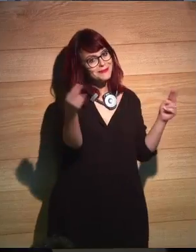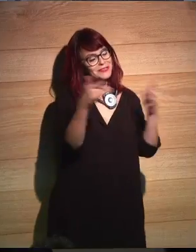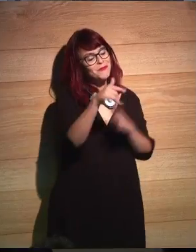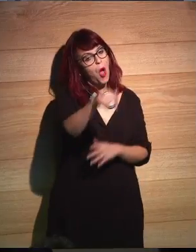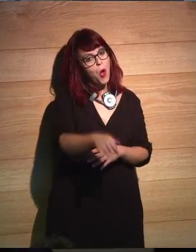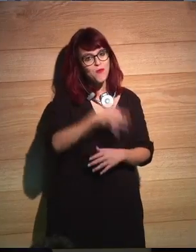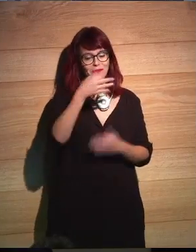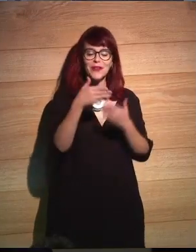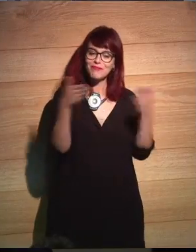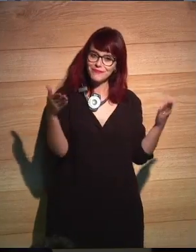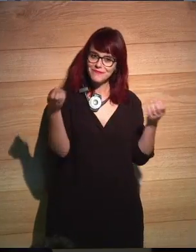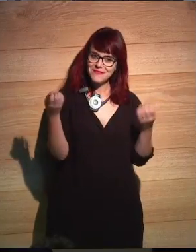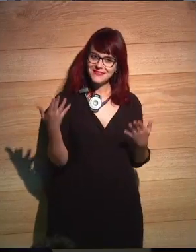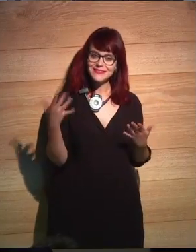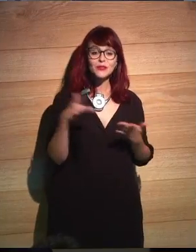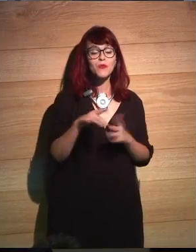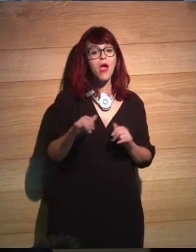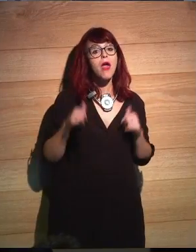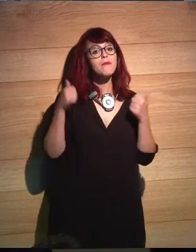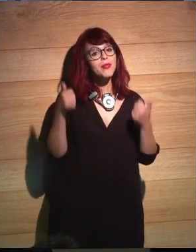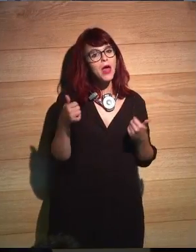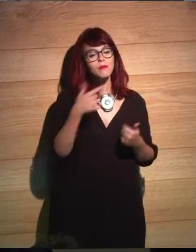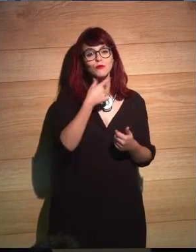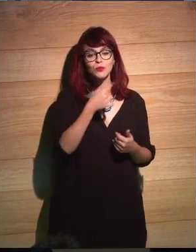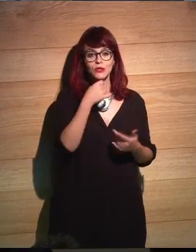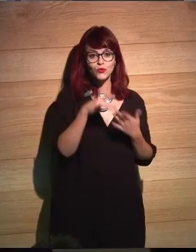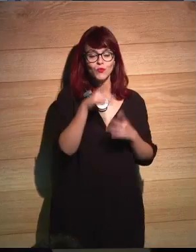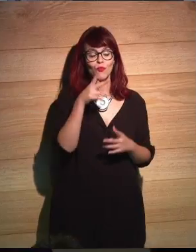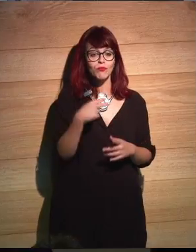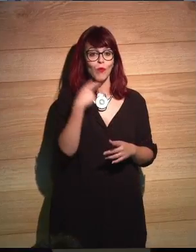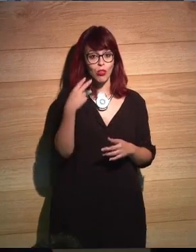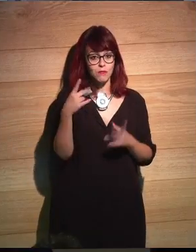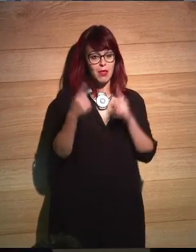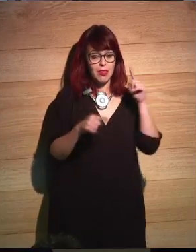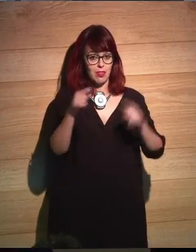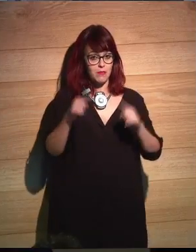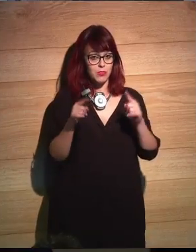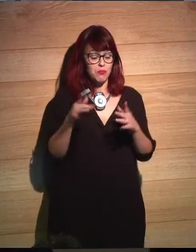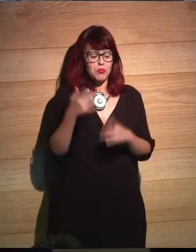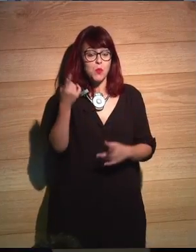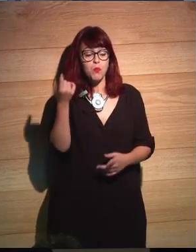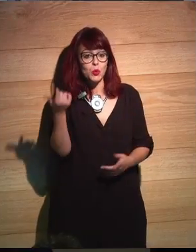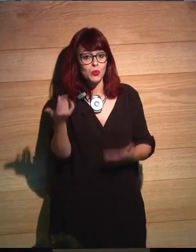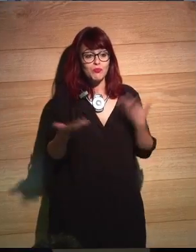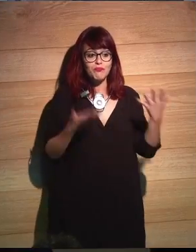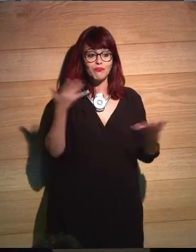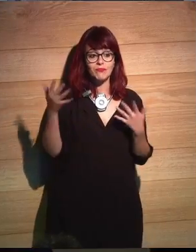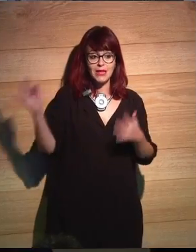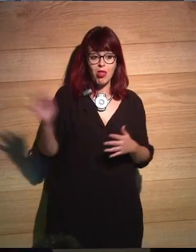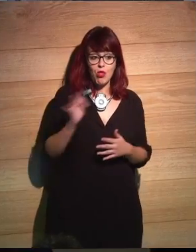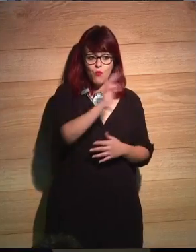two nationalities, and so this is an opportunity to build bridges. To start with, I would like you to take the floor.